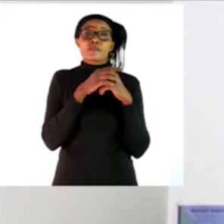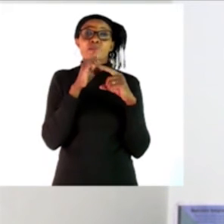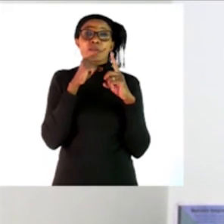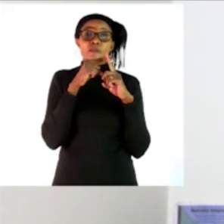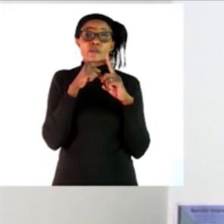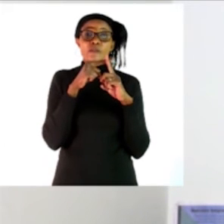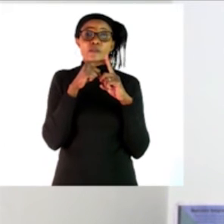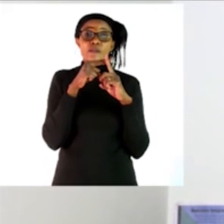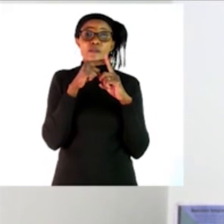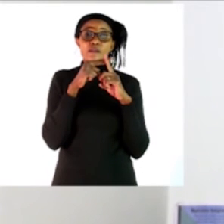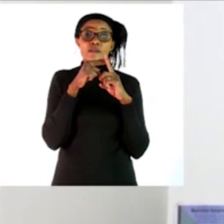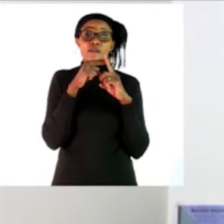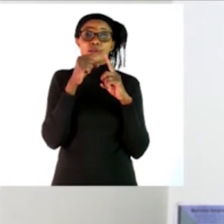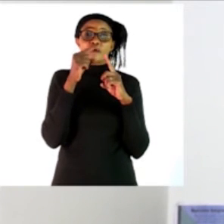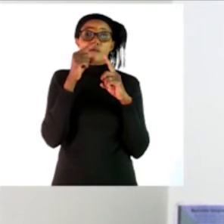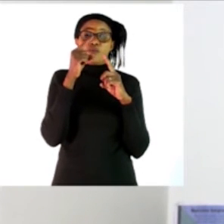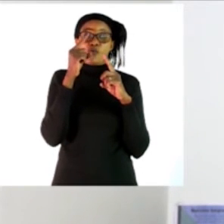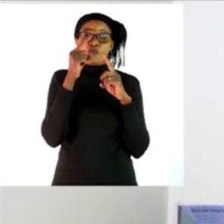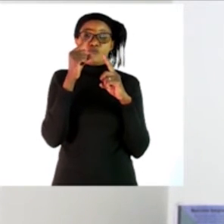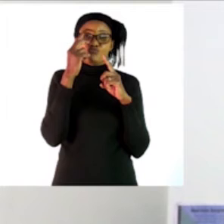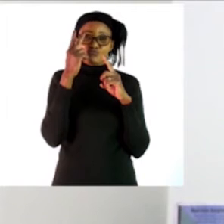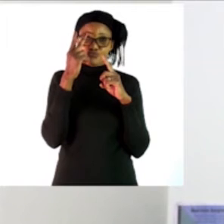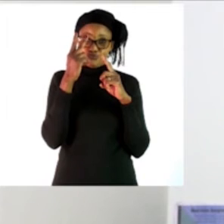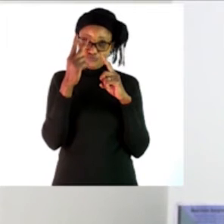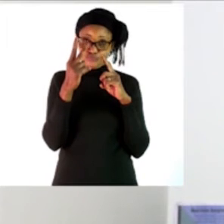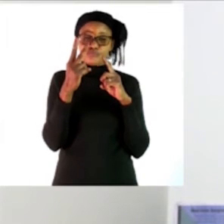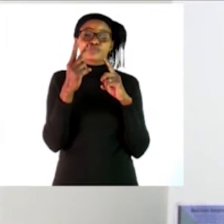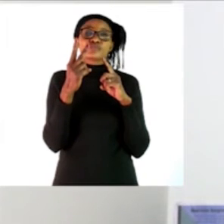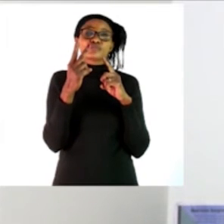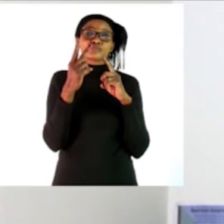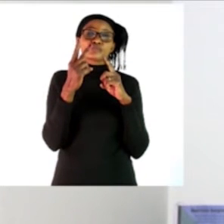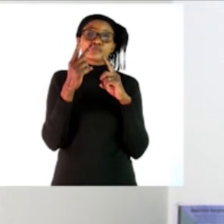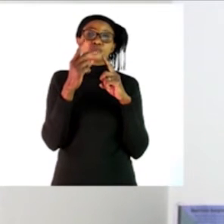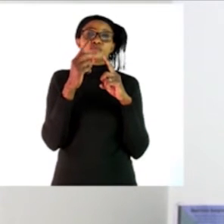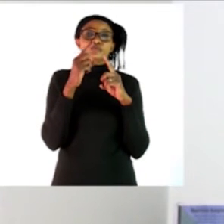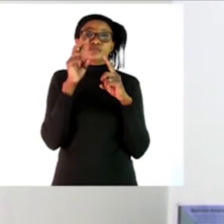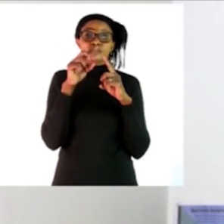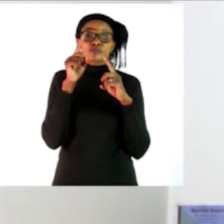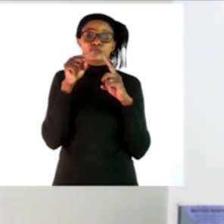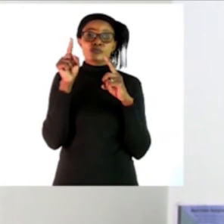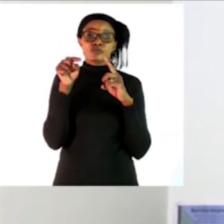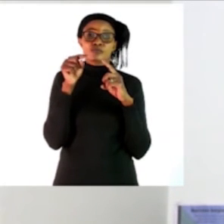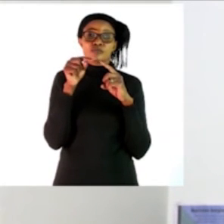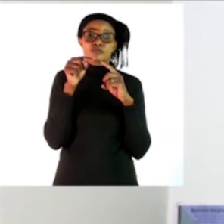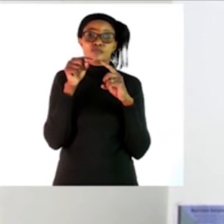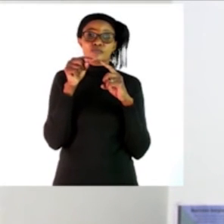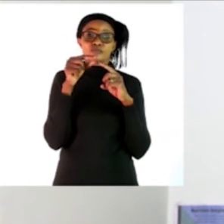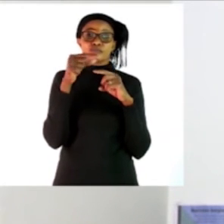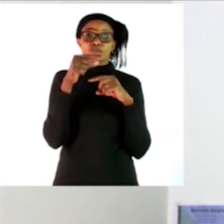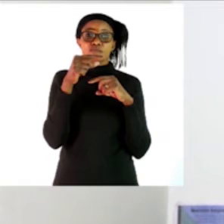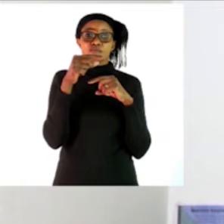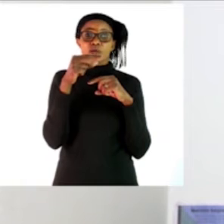Plus, how many sticks are on that side? 2. So now, let's